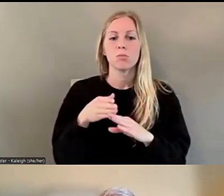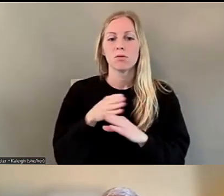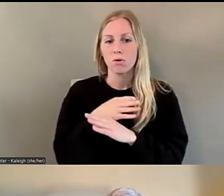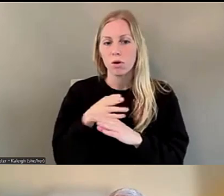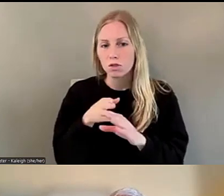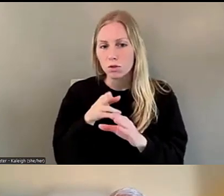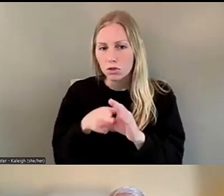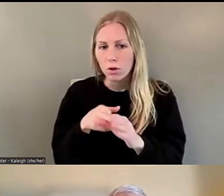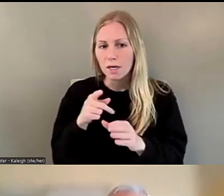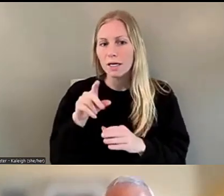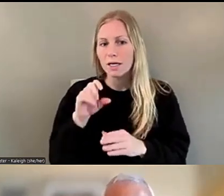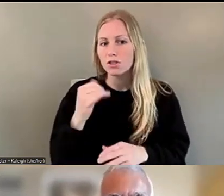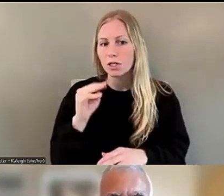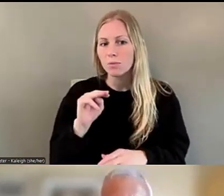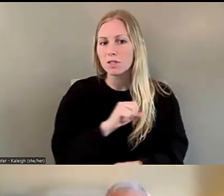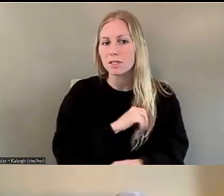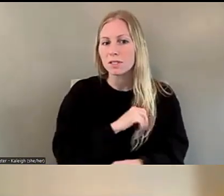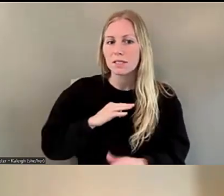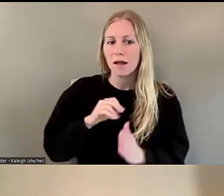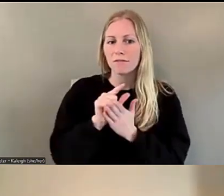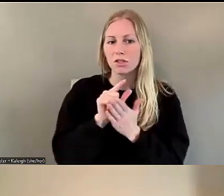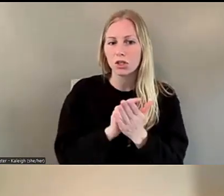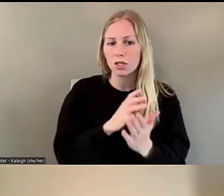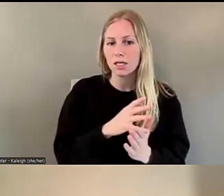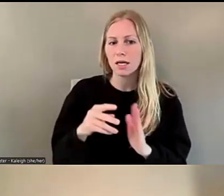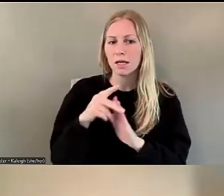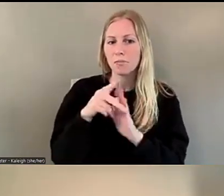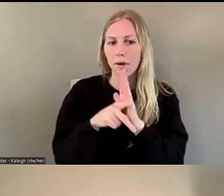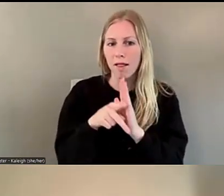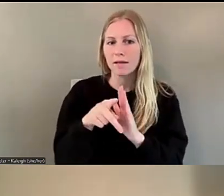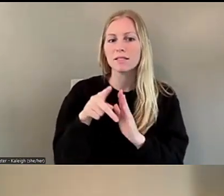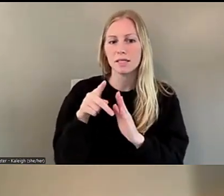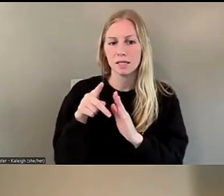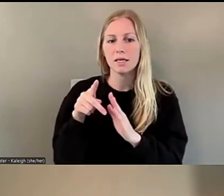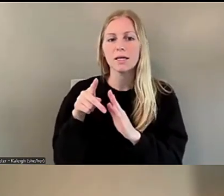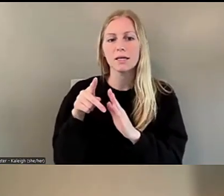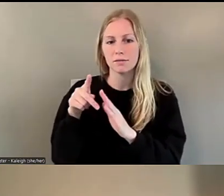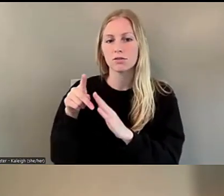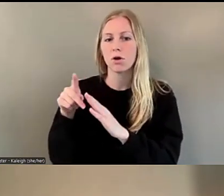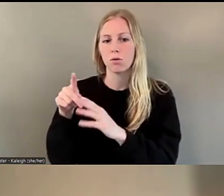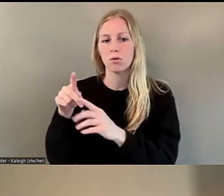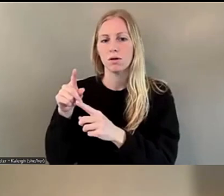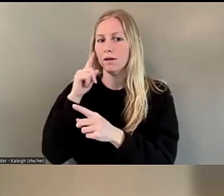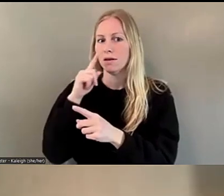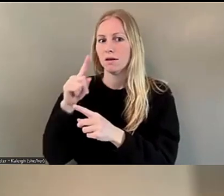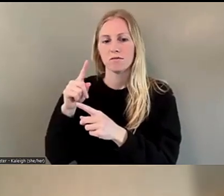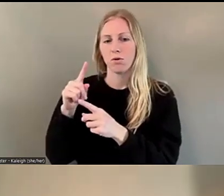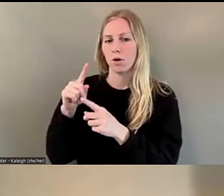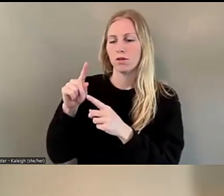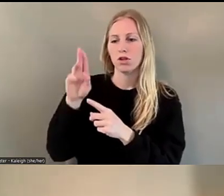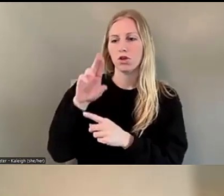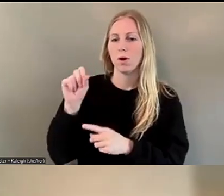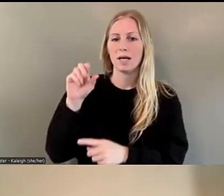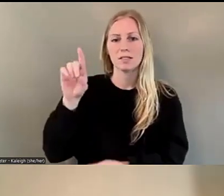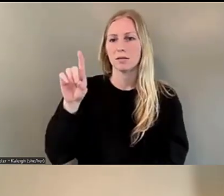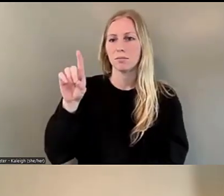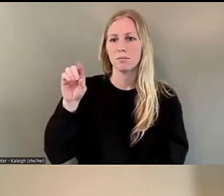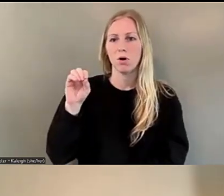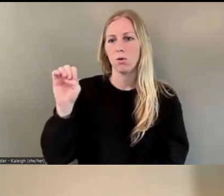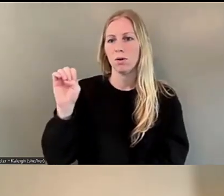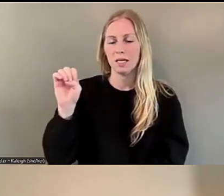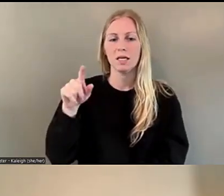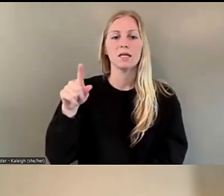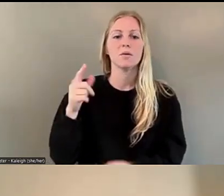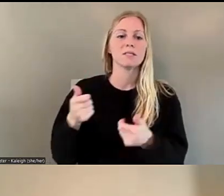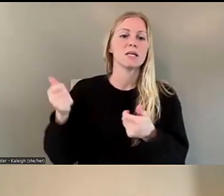was a staff attorney in the policy group of the Office for Civil Rights at the U.S. Department of Education, and served as executive director